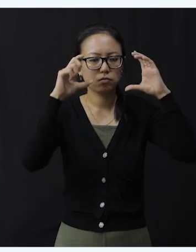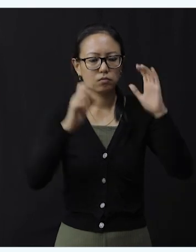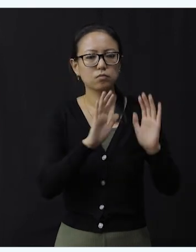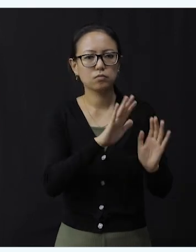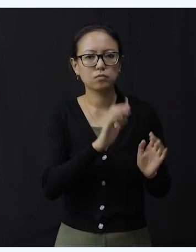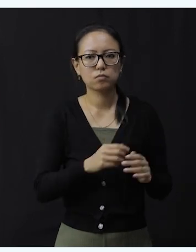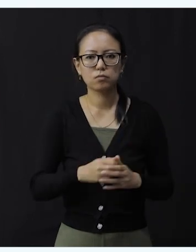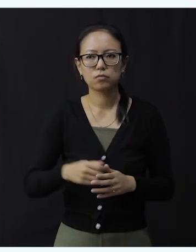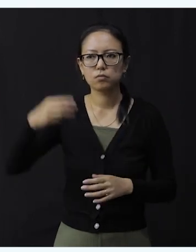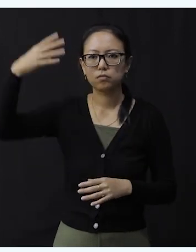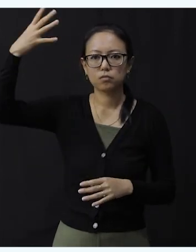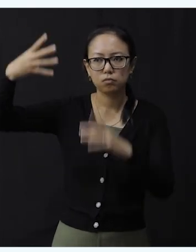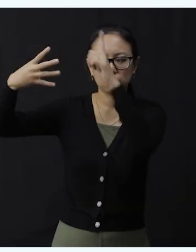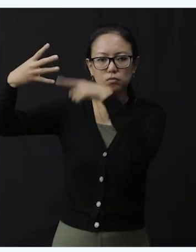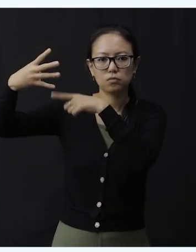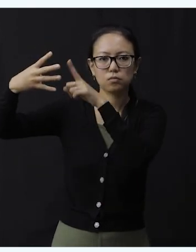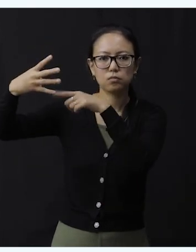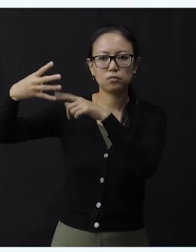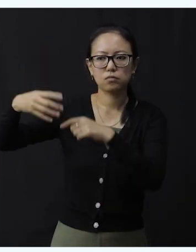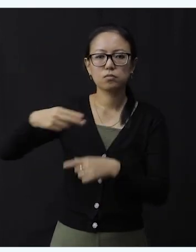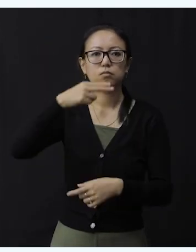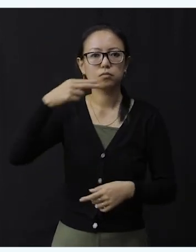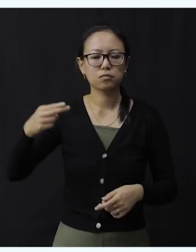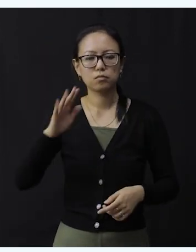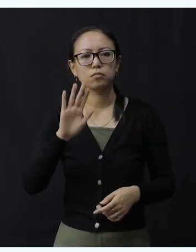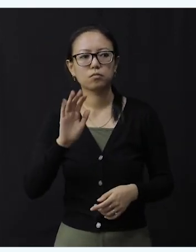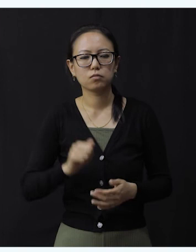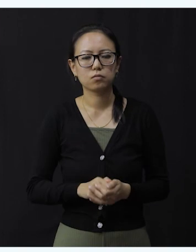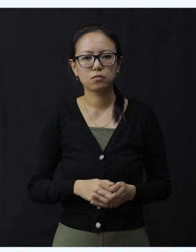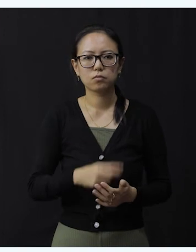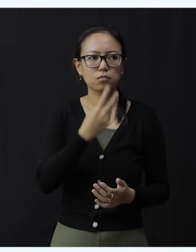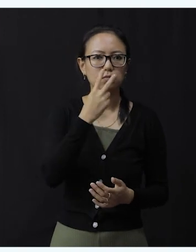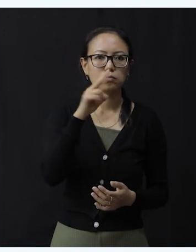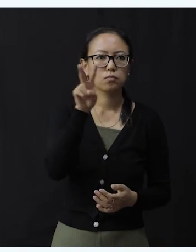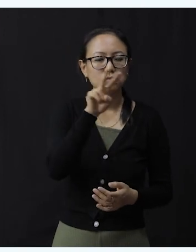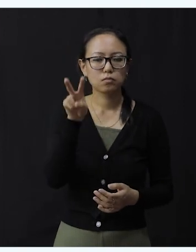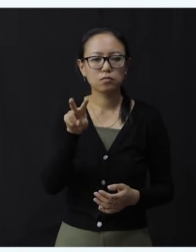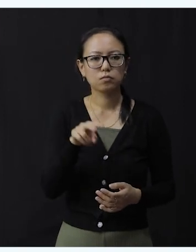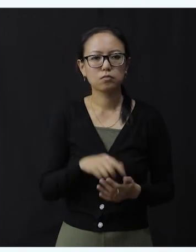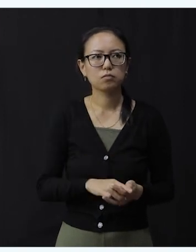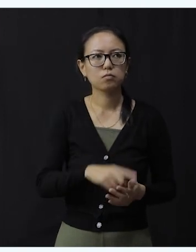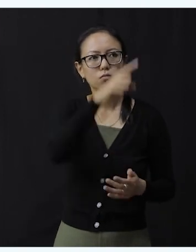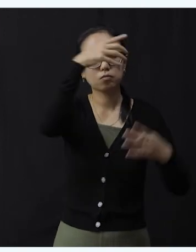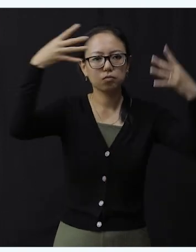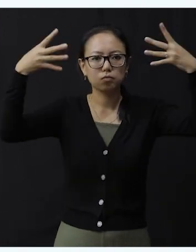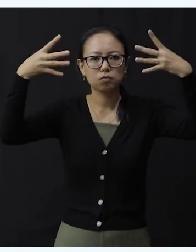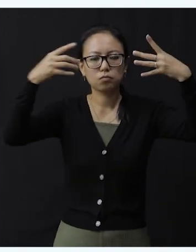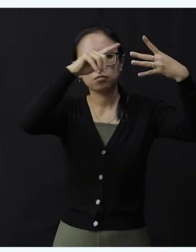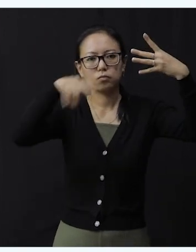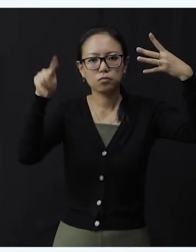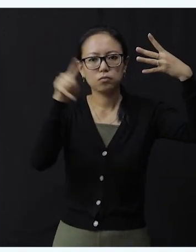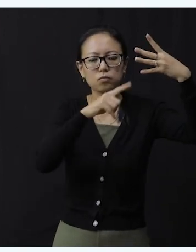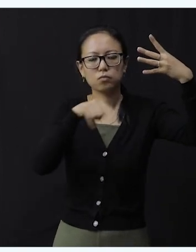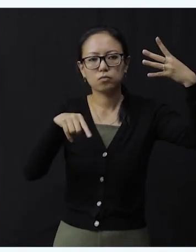is it's a truck, yes or no? It's a truck. And the next one is a bus, and the next one